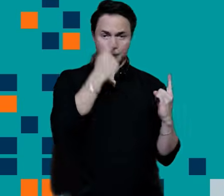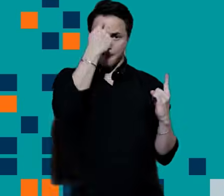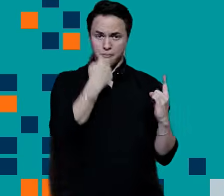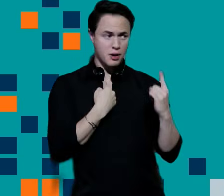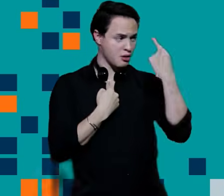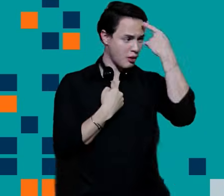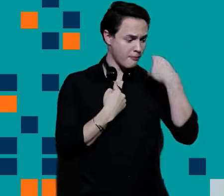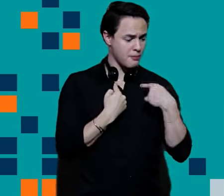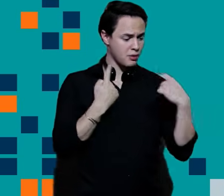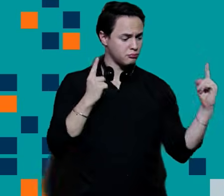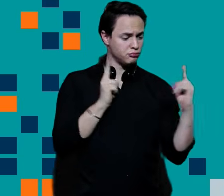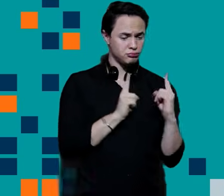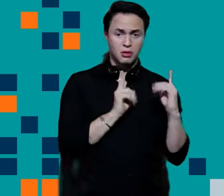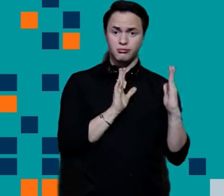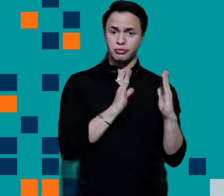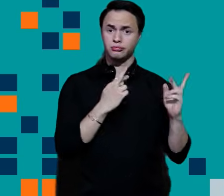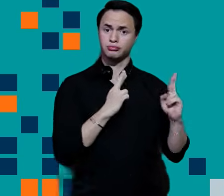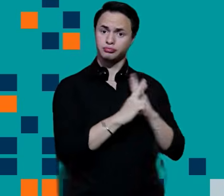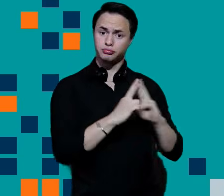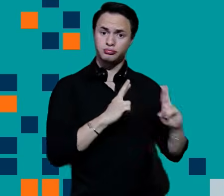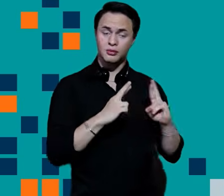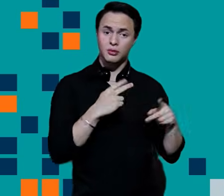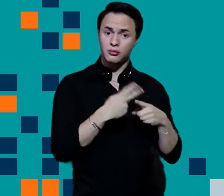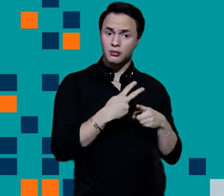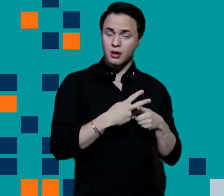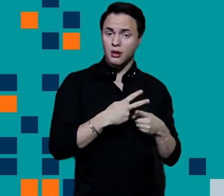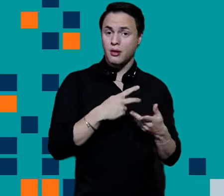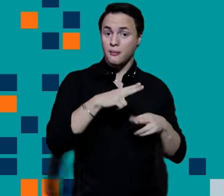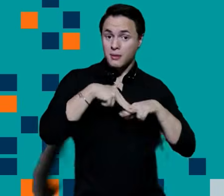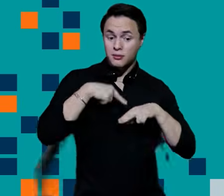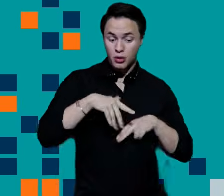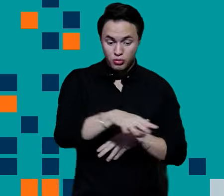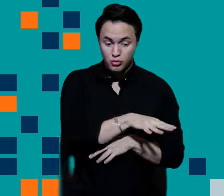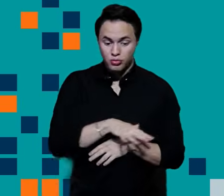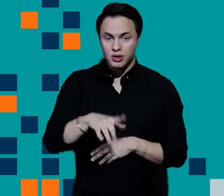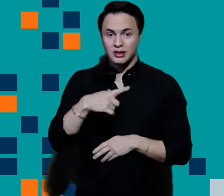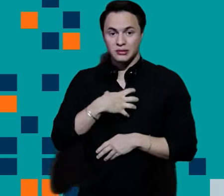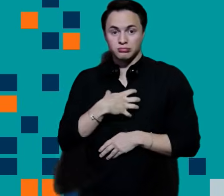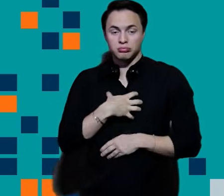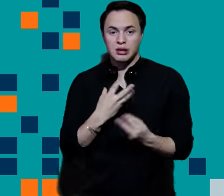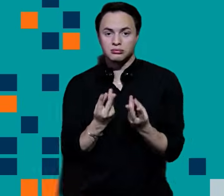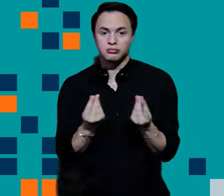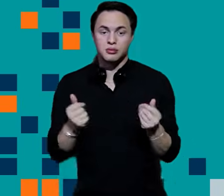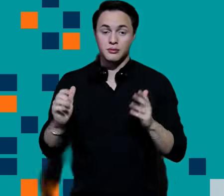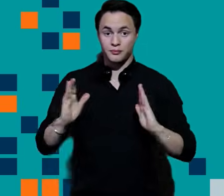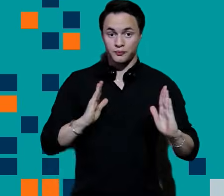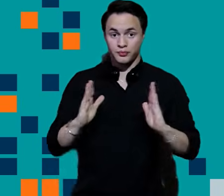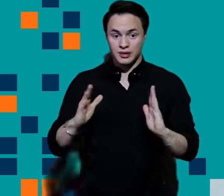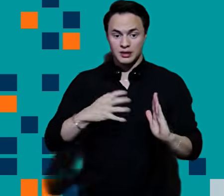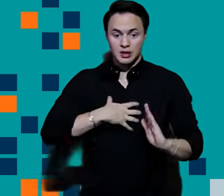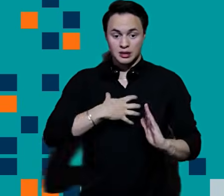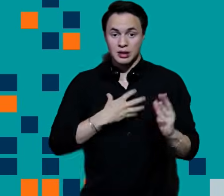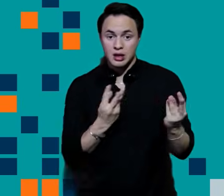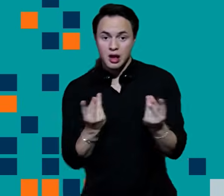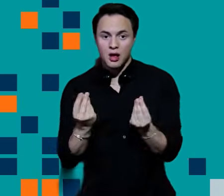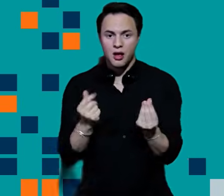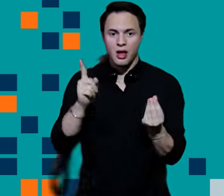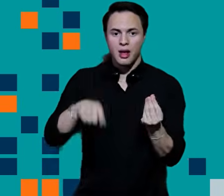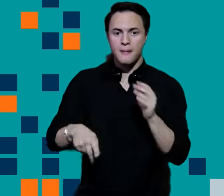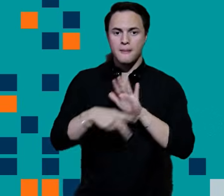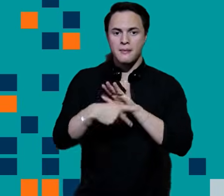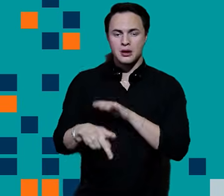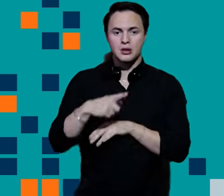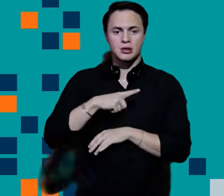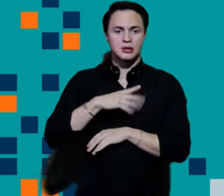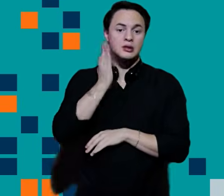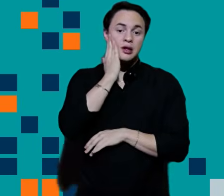relationships, the way they're formed, are tied back to this idea of a sense of coherence. And a sense of coherence is buttressed